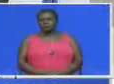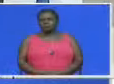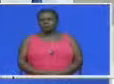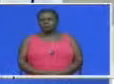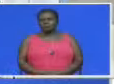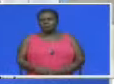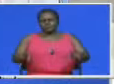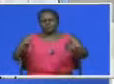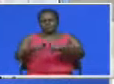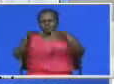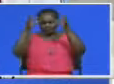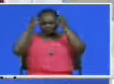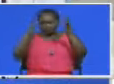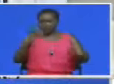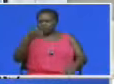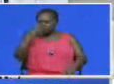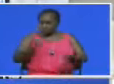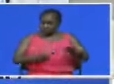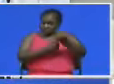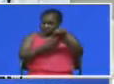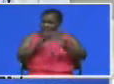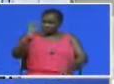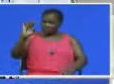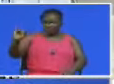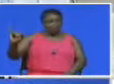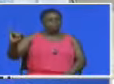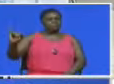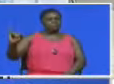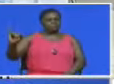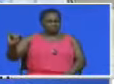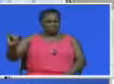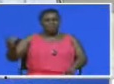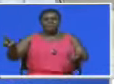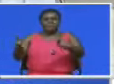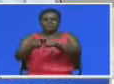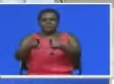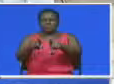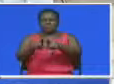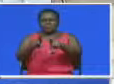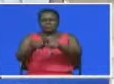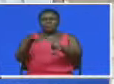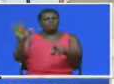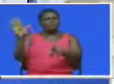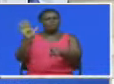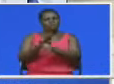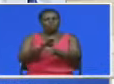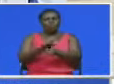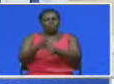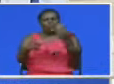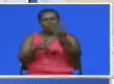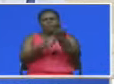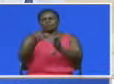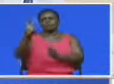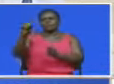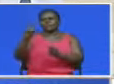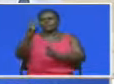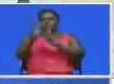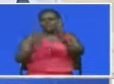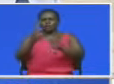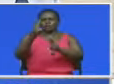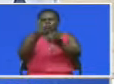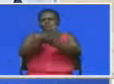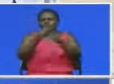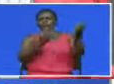hand, a decision by Ruto to back the BBI would ramp him up onto the already crowded list of 2022